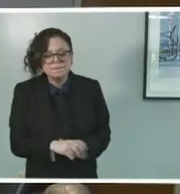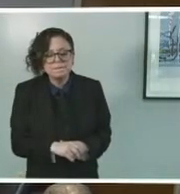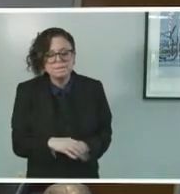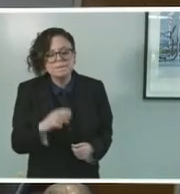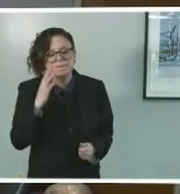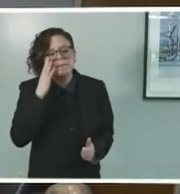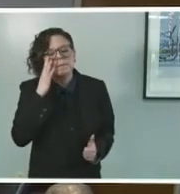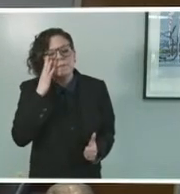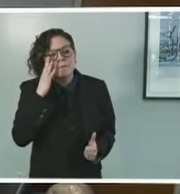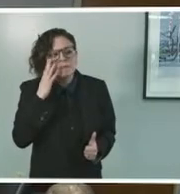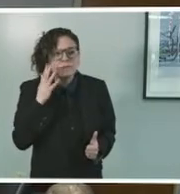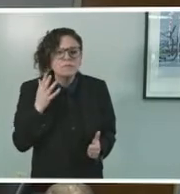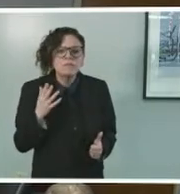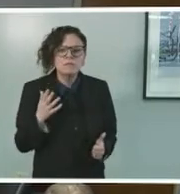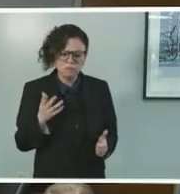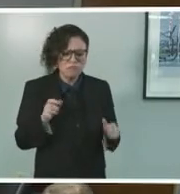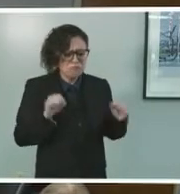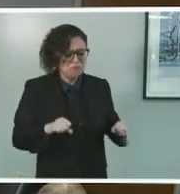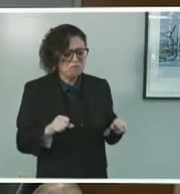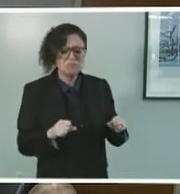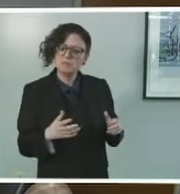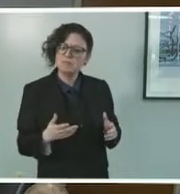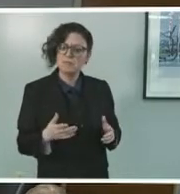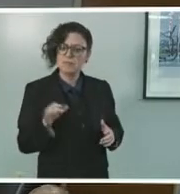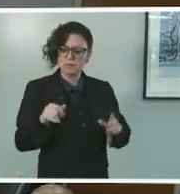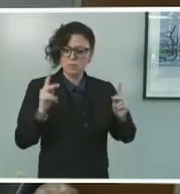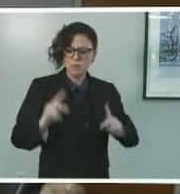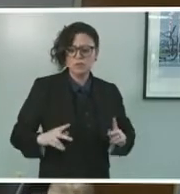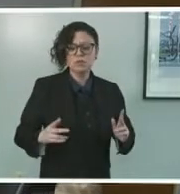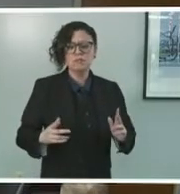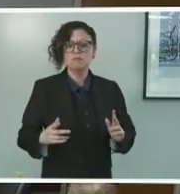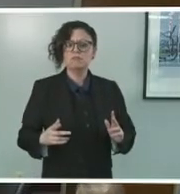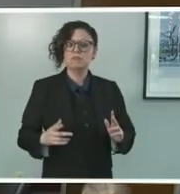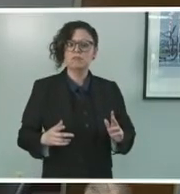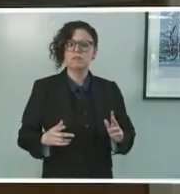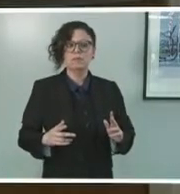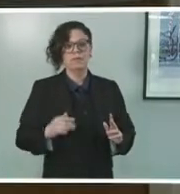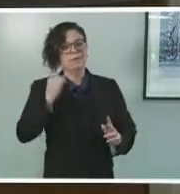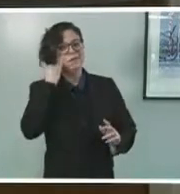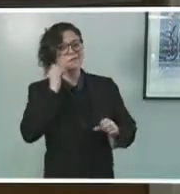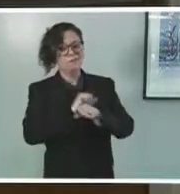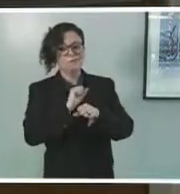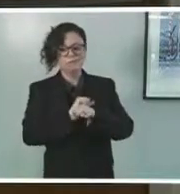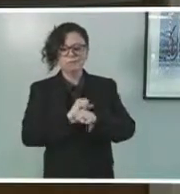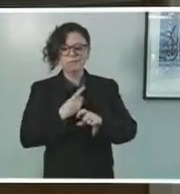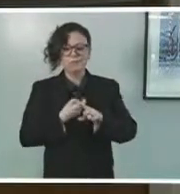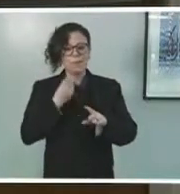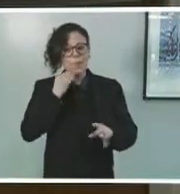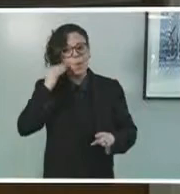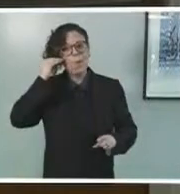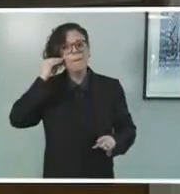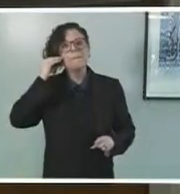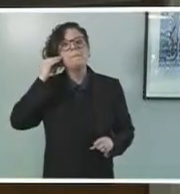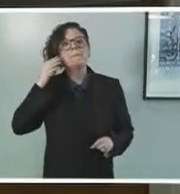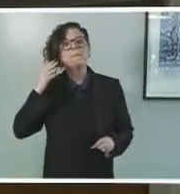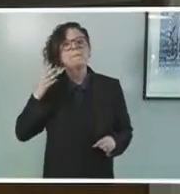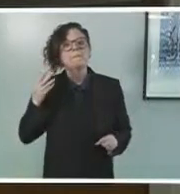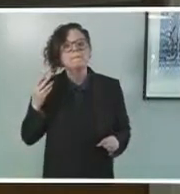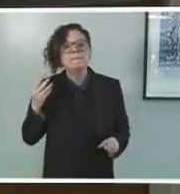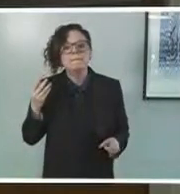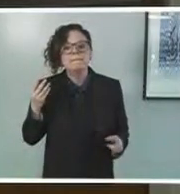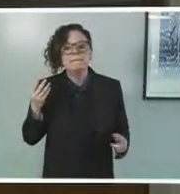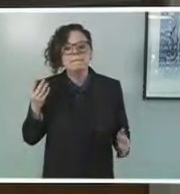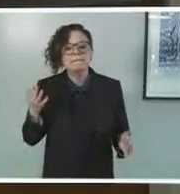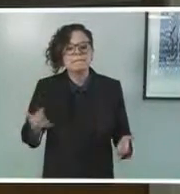gave is yes, with the expectation the realtor is working out of home and is,